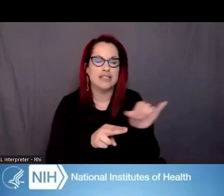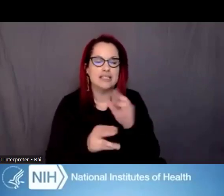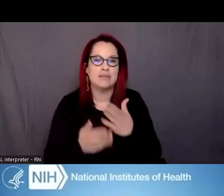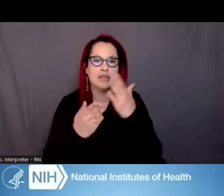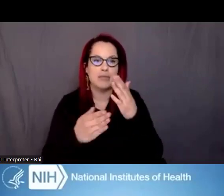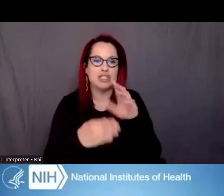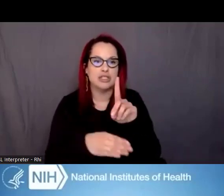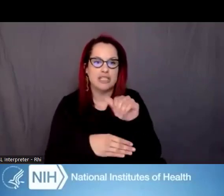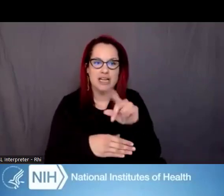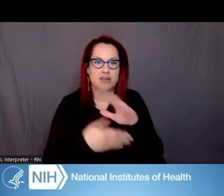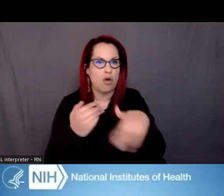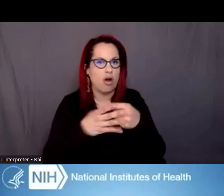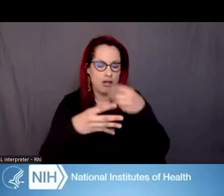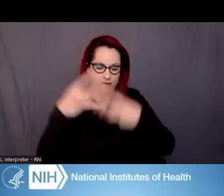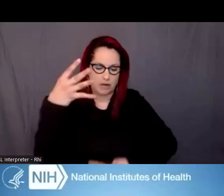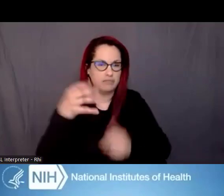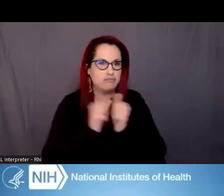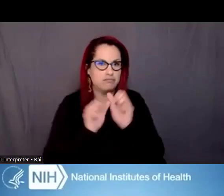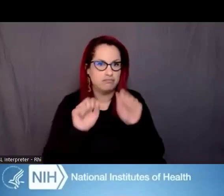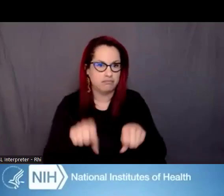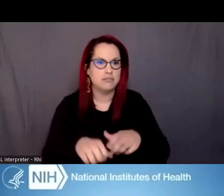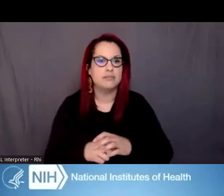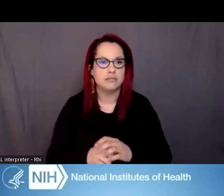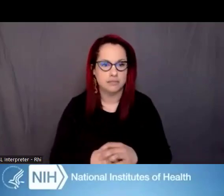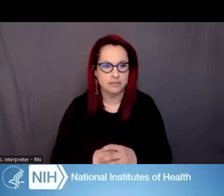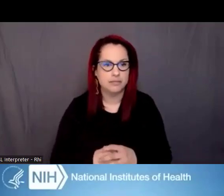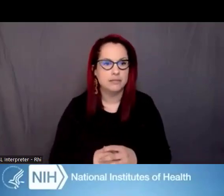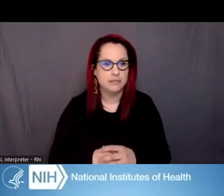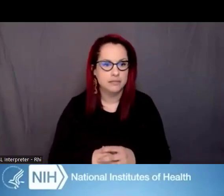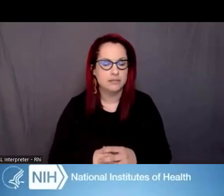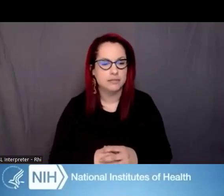game. Great, thank you.